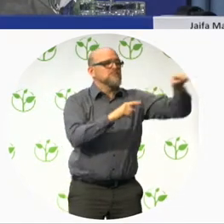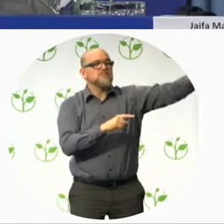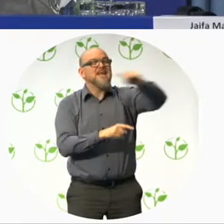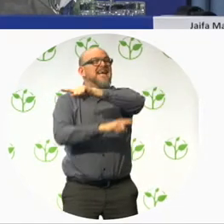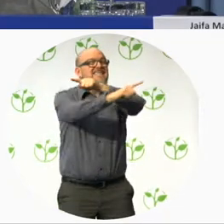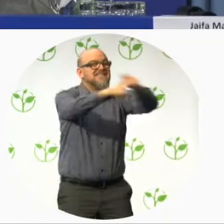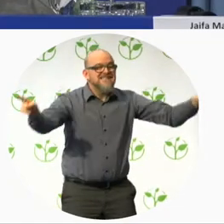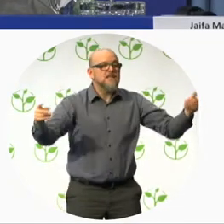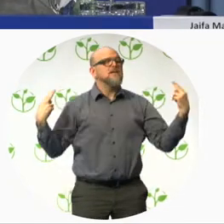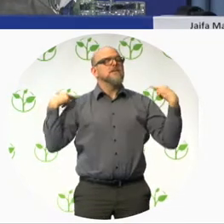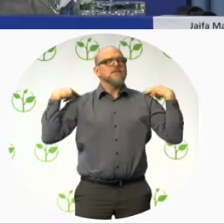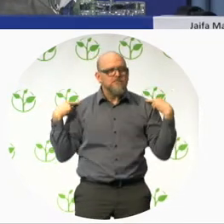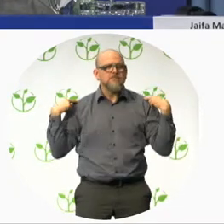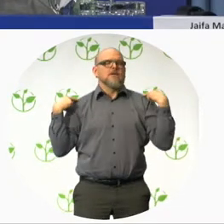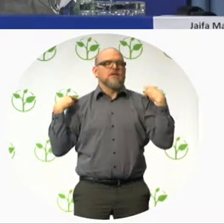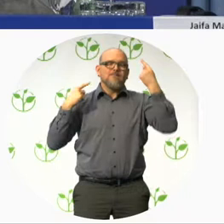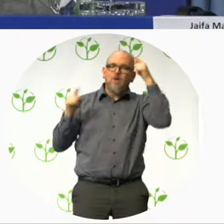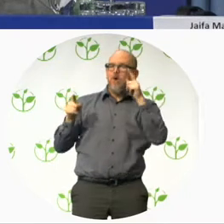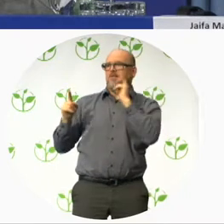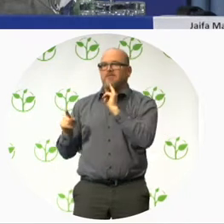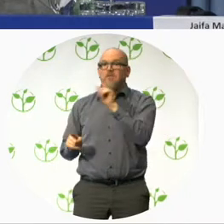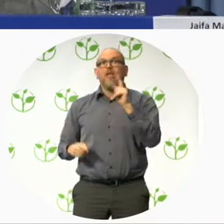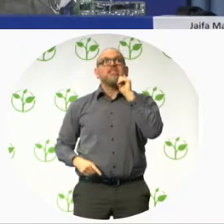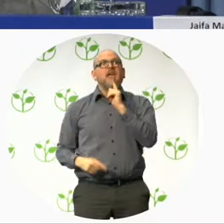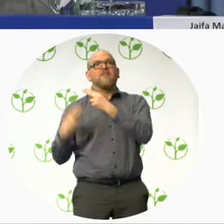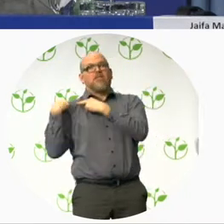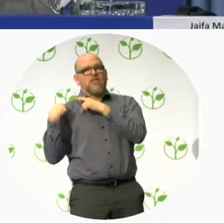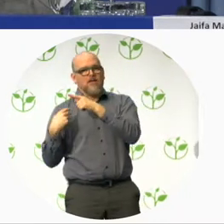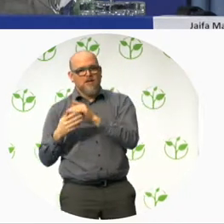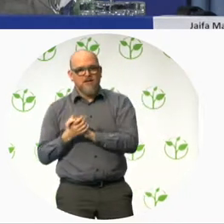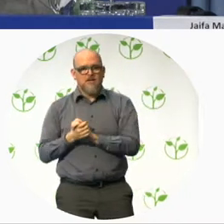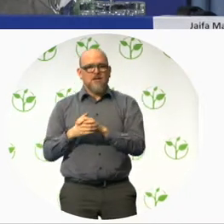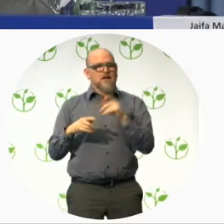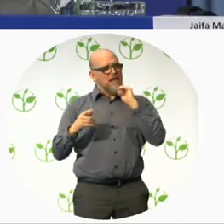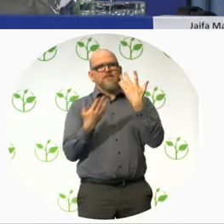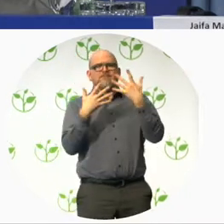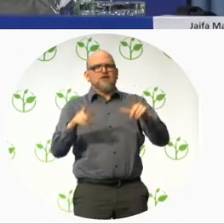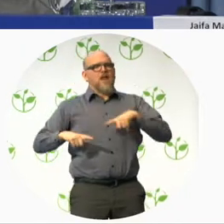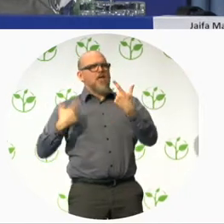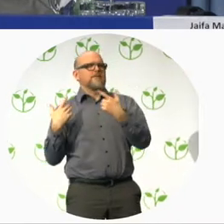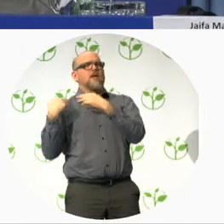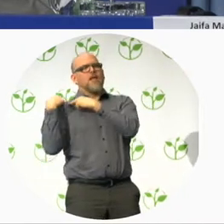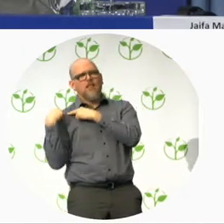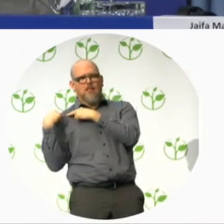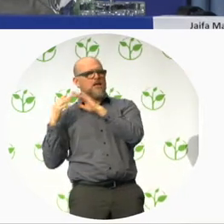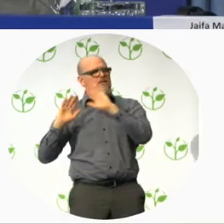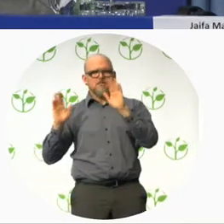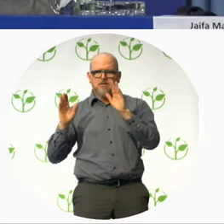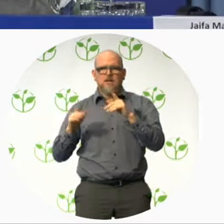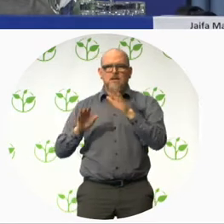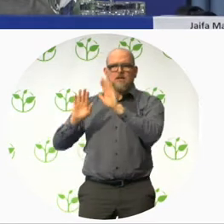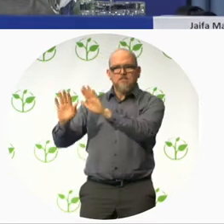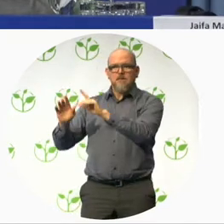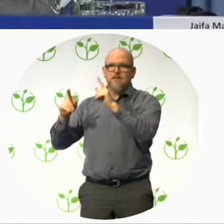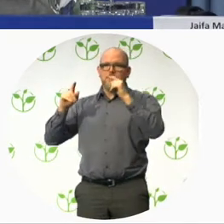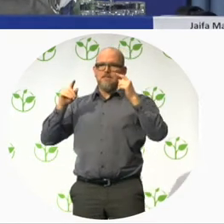Jordan decided to support those deaf people and to create for them the means to communicate, the means to interact, and